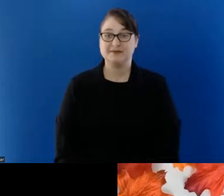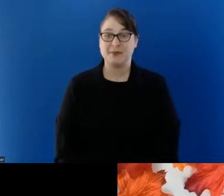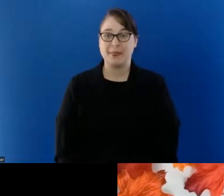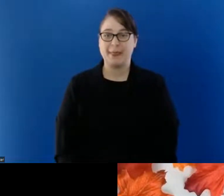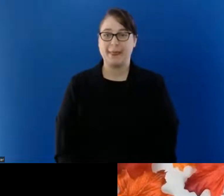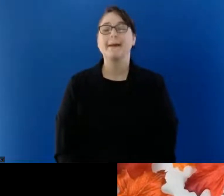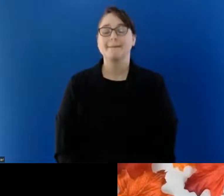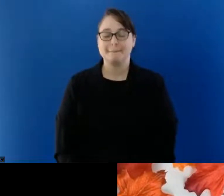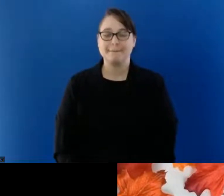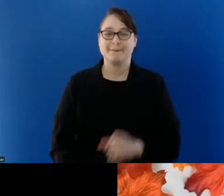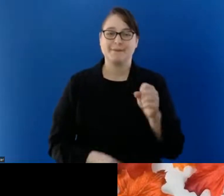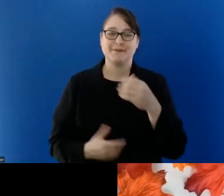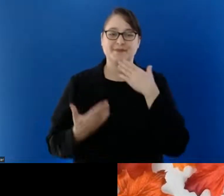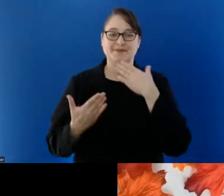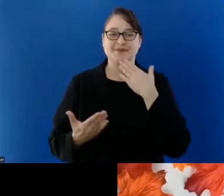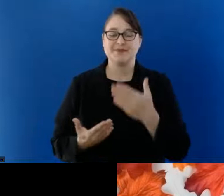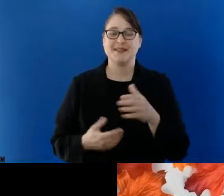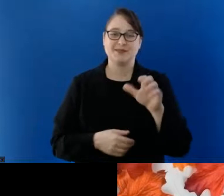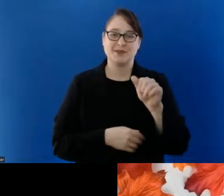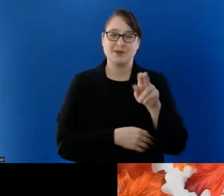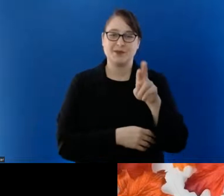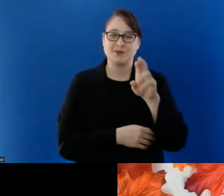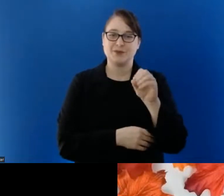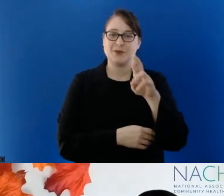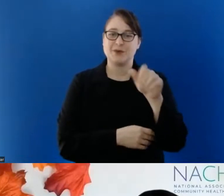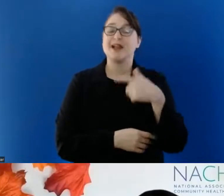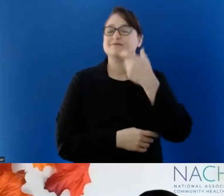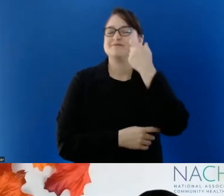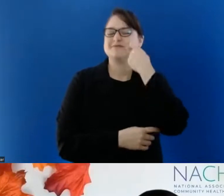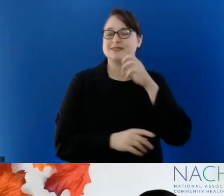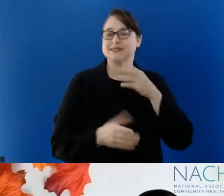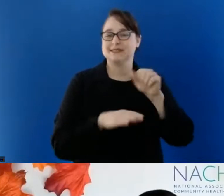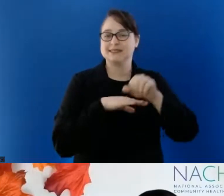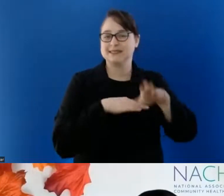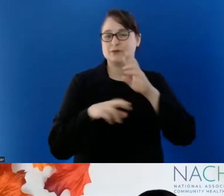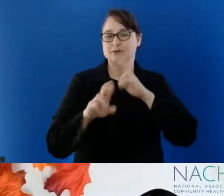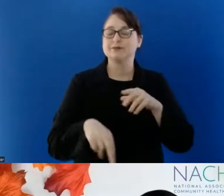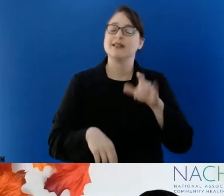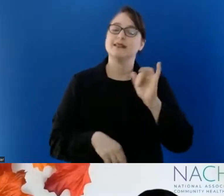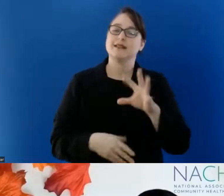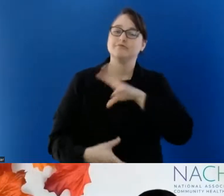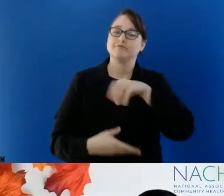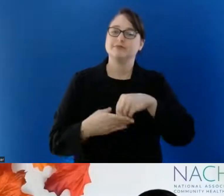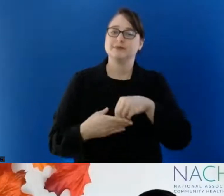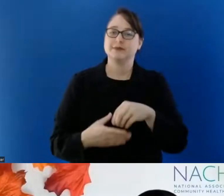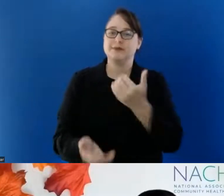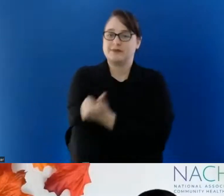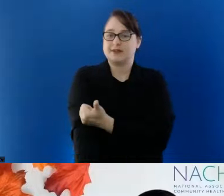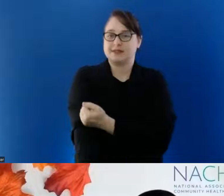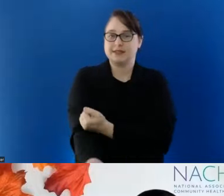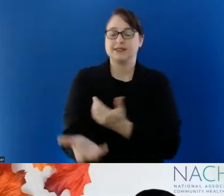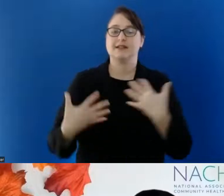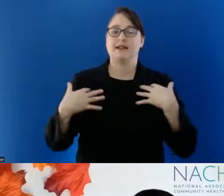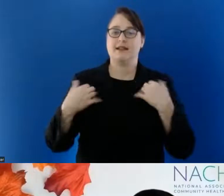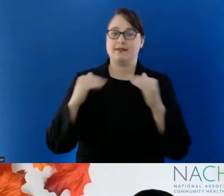Yeah, thanks, Aurora. I just sent a response, but I think that that's part of what the vaccine health equity program that CDC is involved in is really